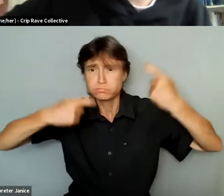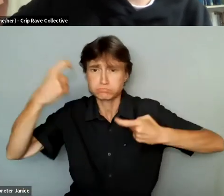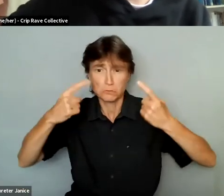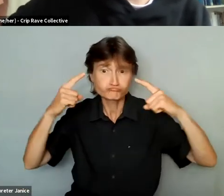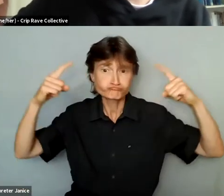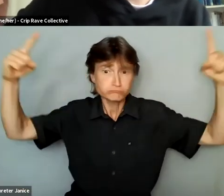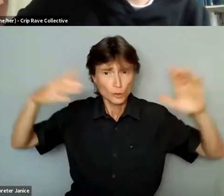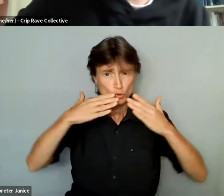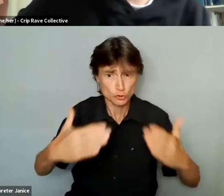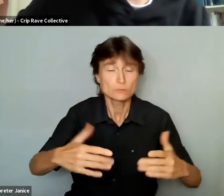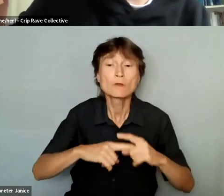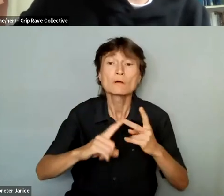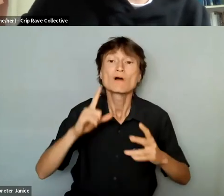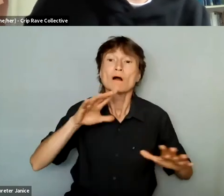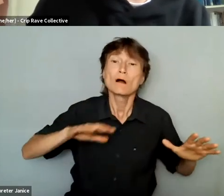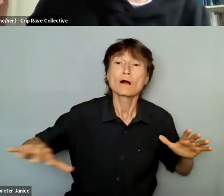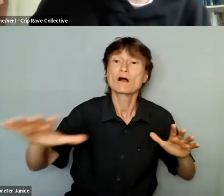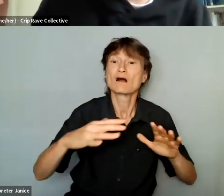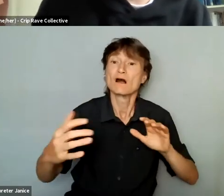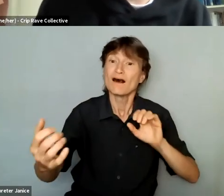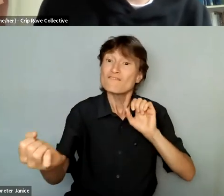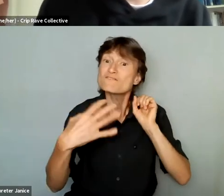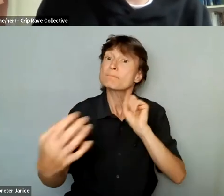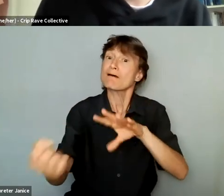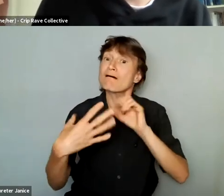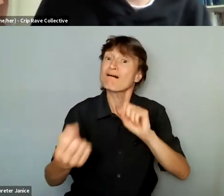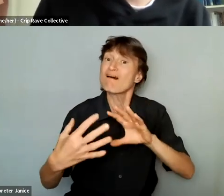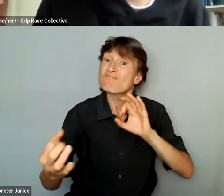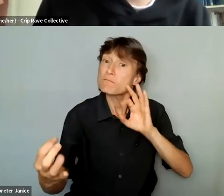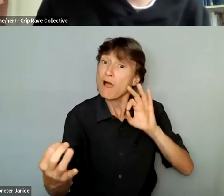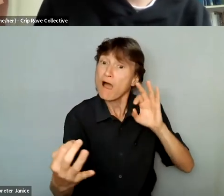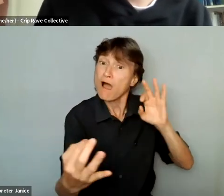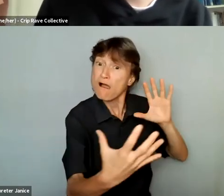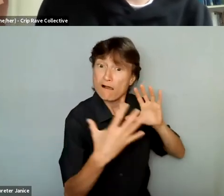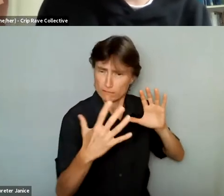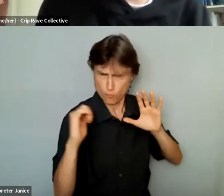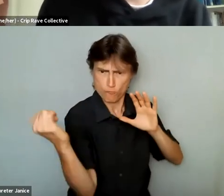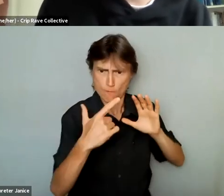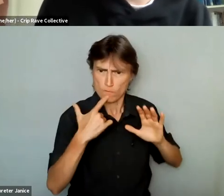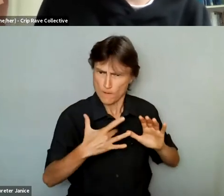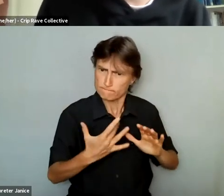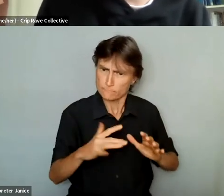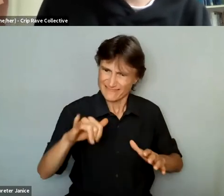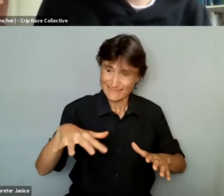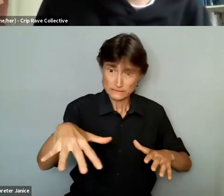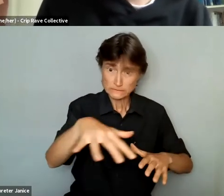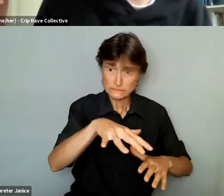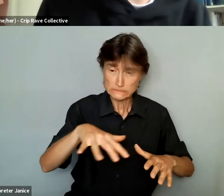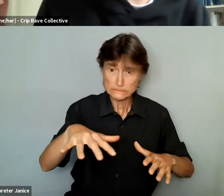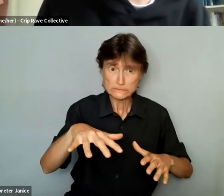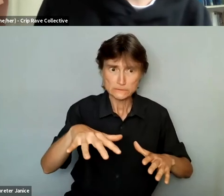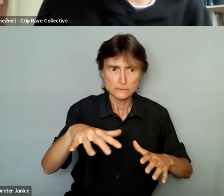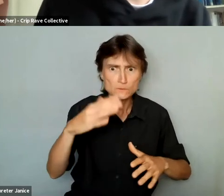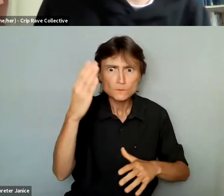gotten that it's just kind of a missing piece and something that people were kind of didn't necessarily even know that they